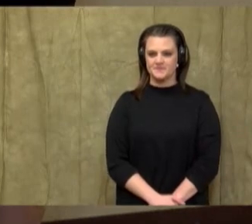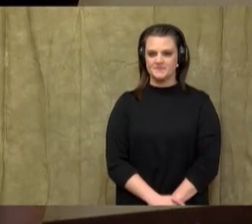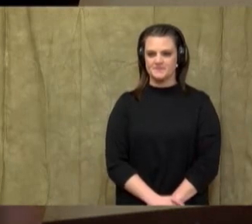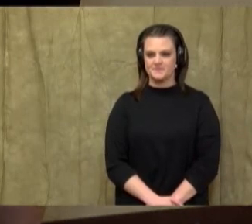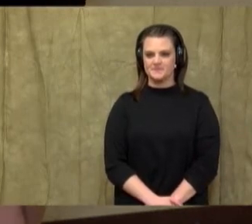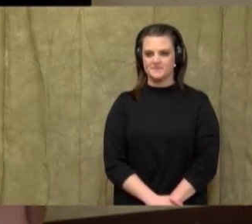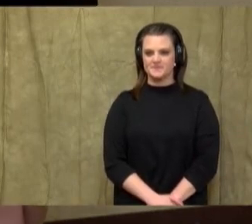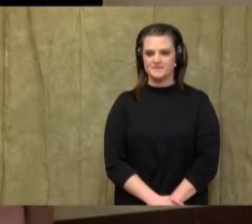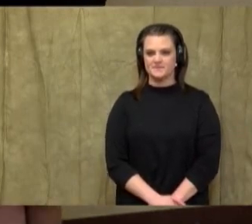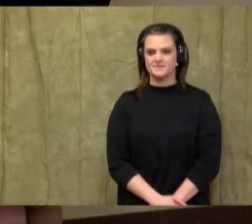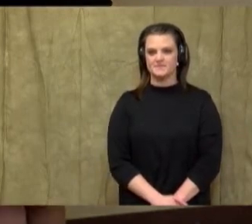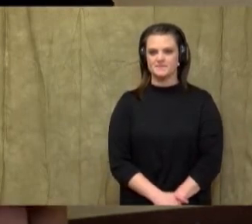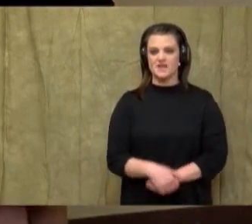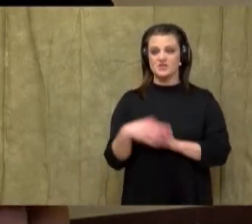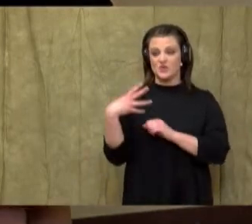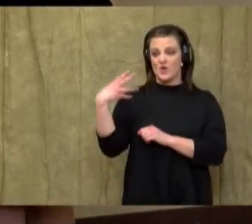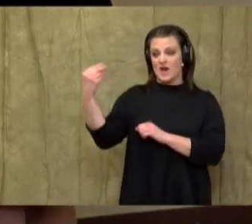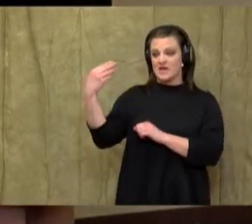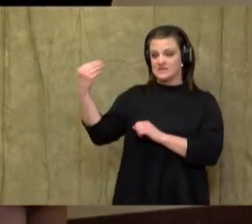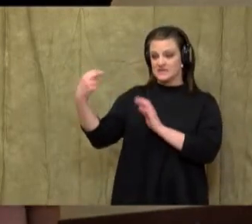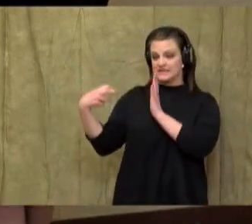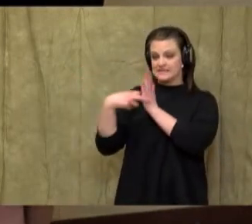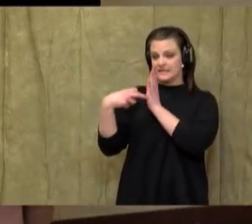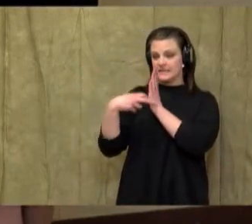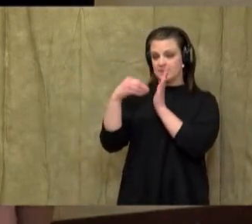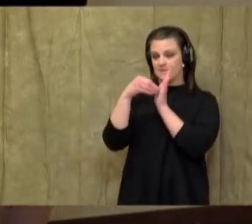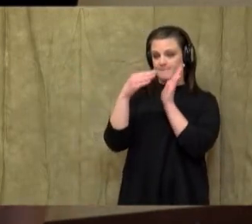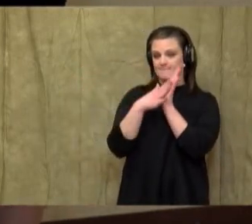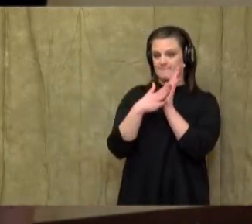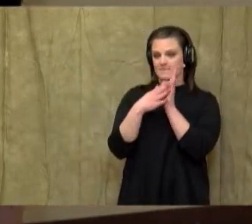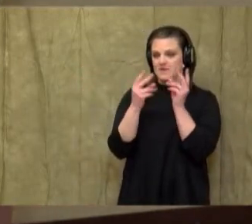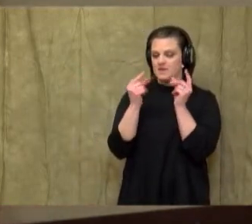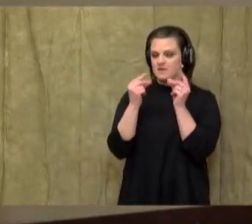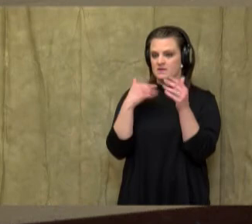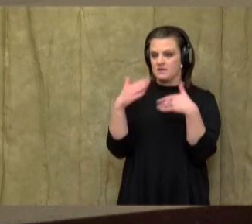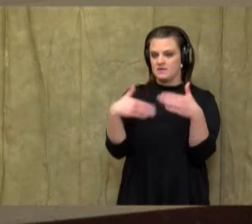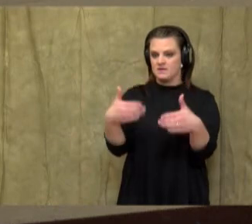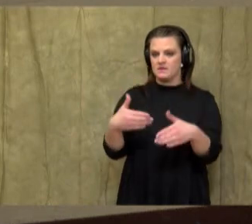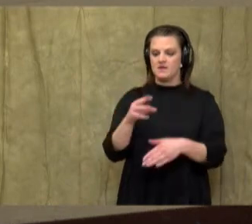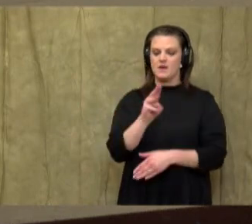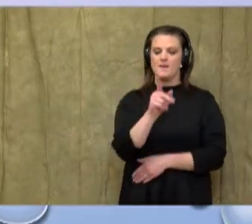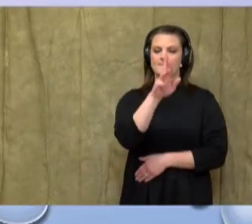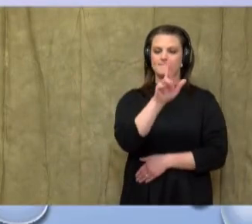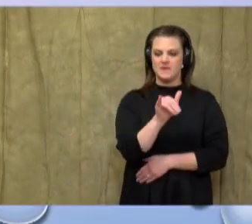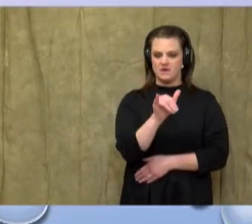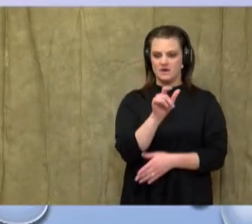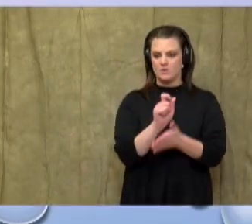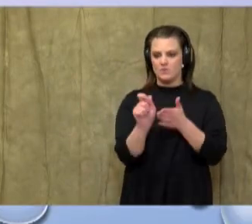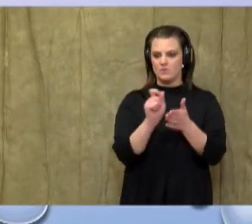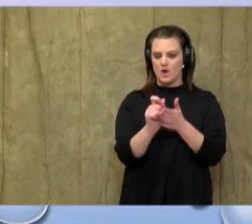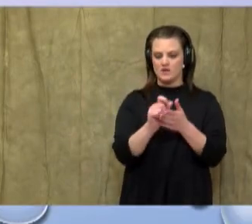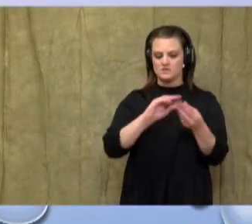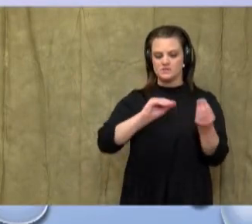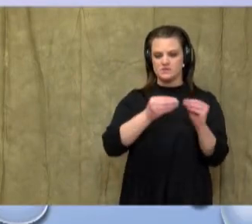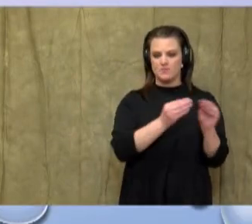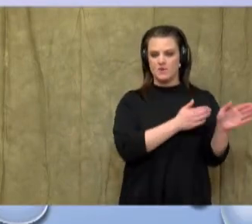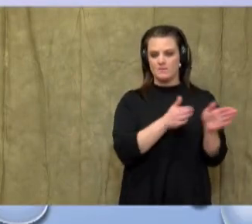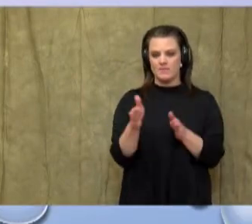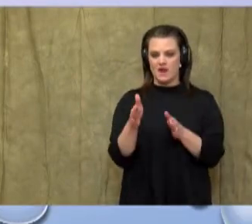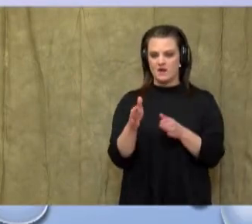All right, take a look at your exit ticket before we go really, really quickly. Mary writes a number pattern. She uses the